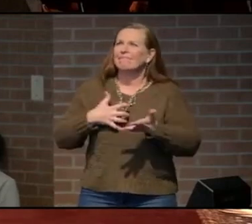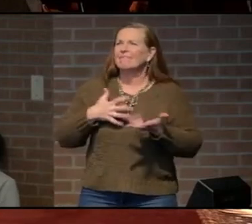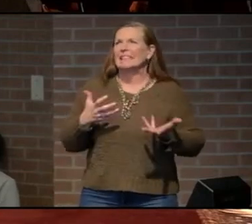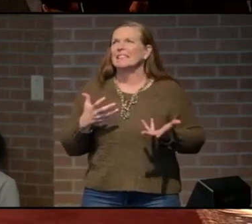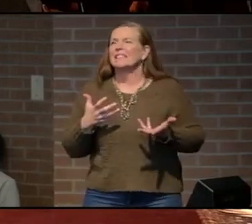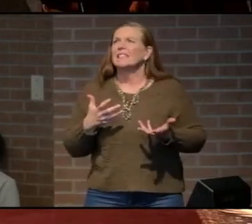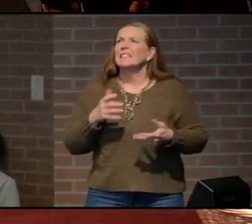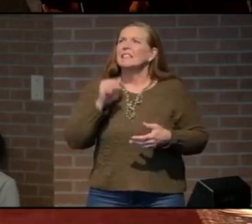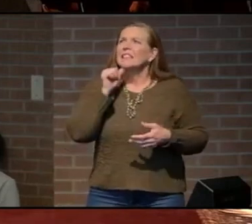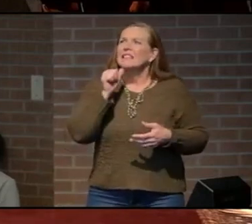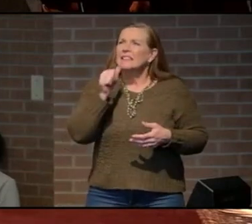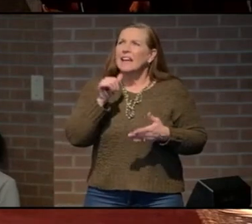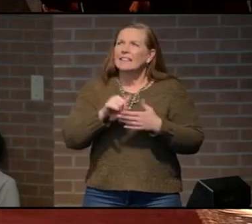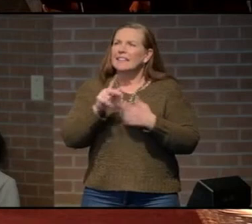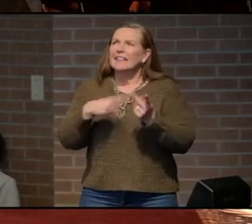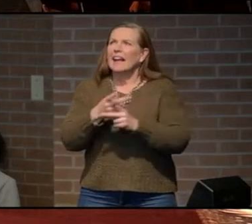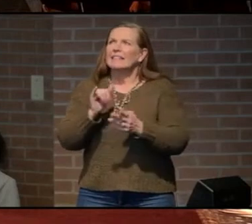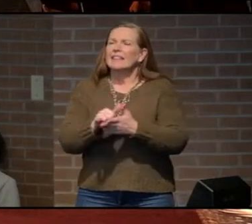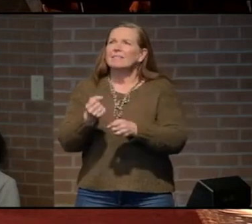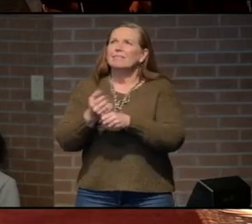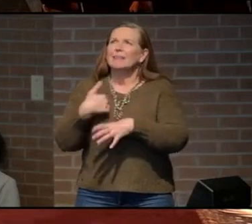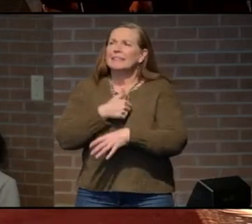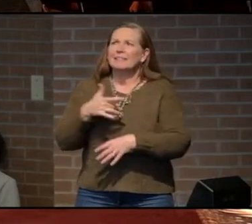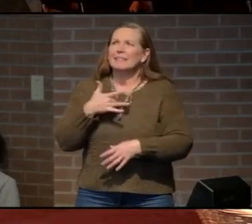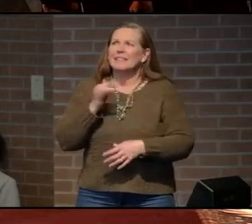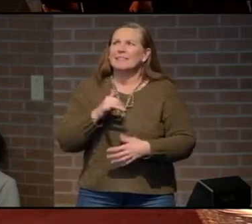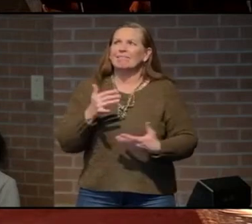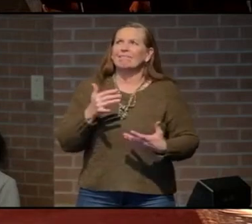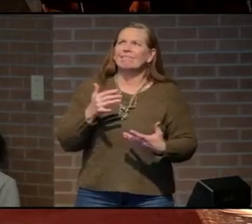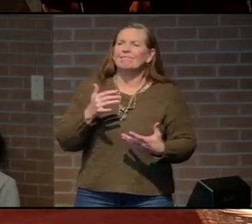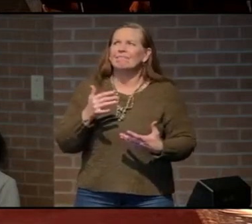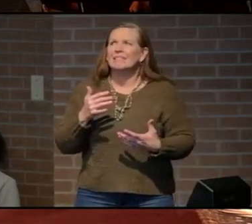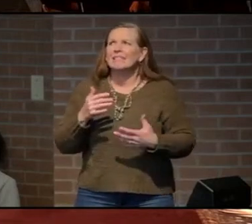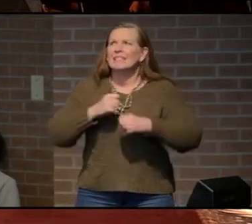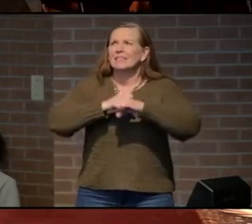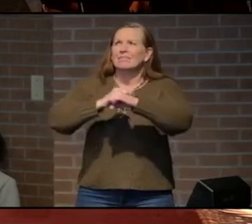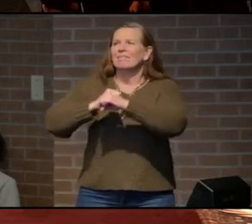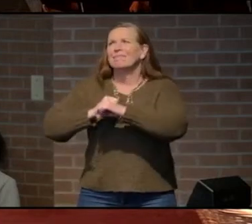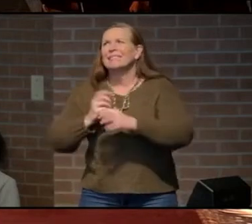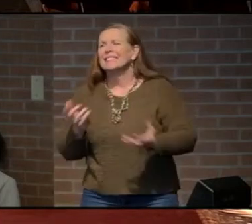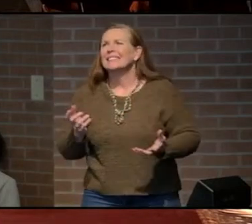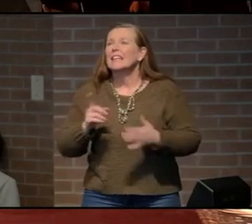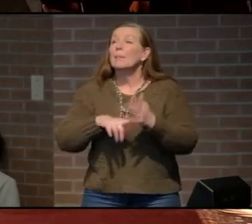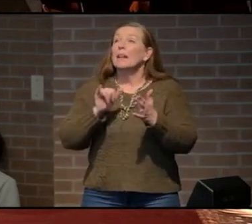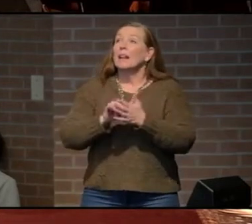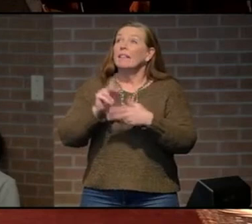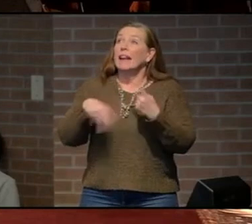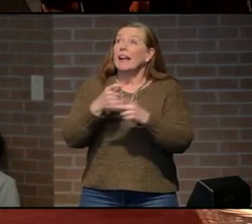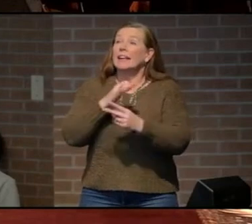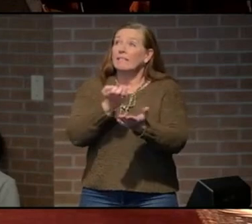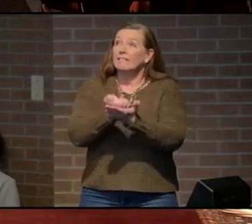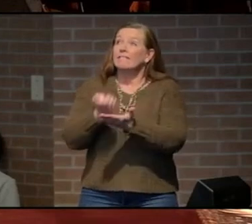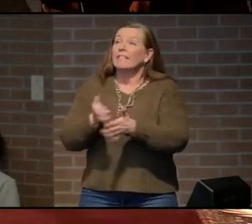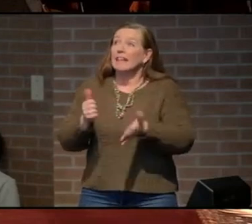not the kind of togetherness that makes us feel like protecting it, but the kind of togetherness that helps us to